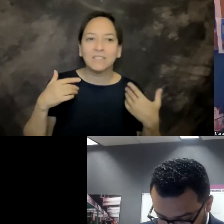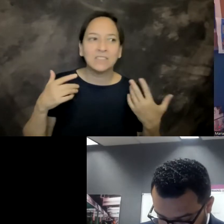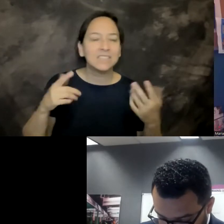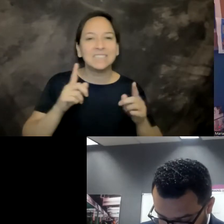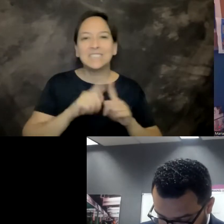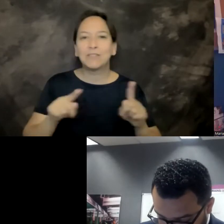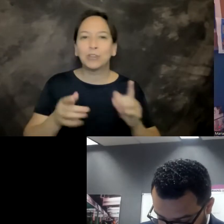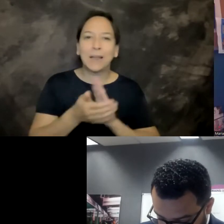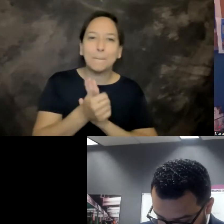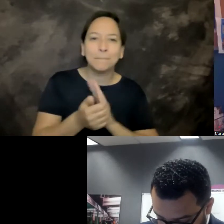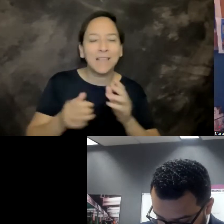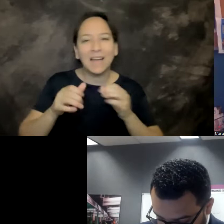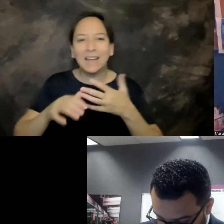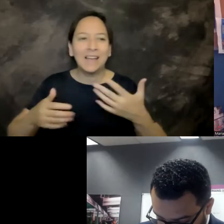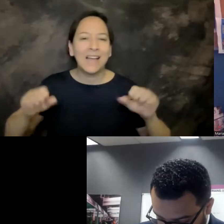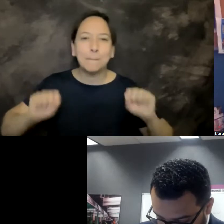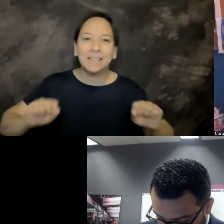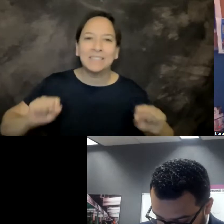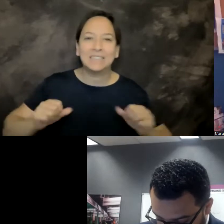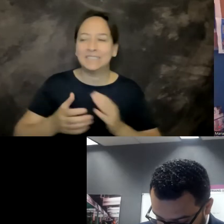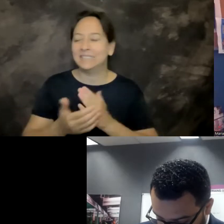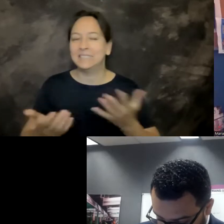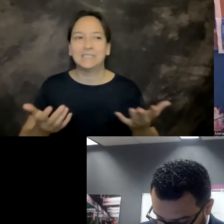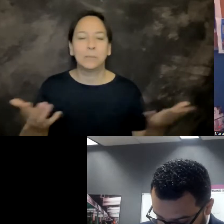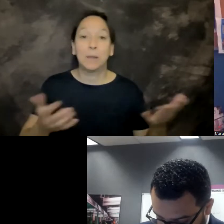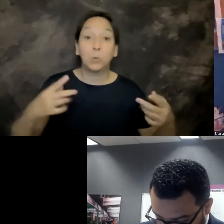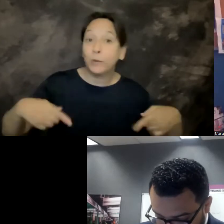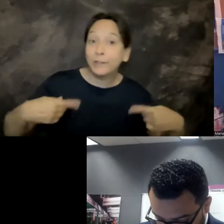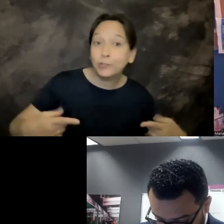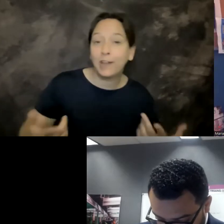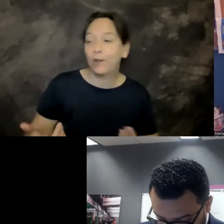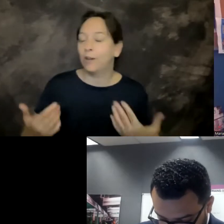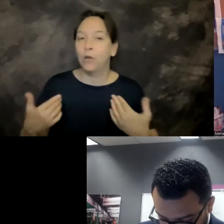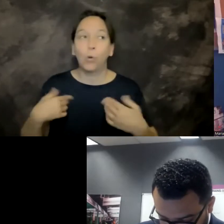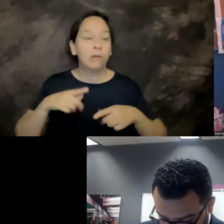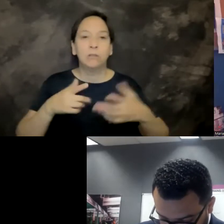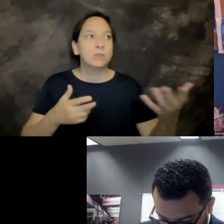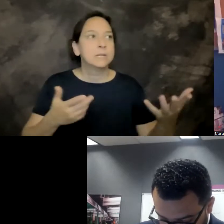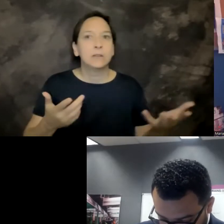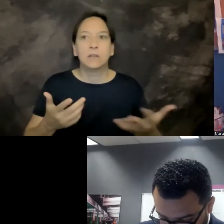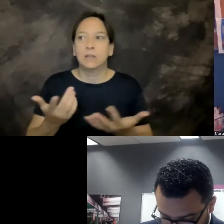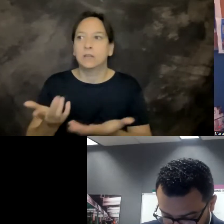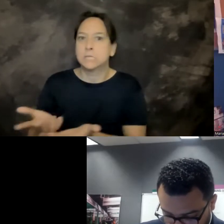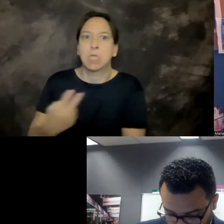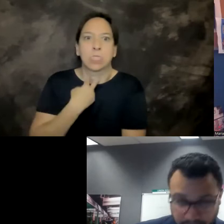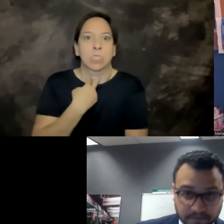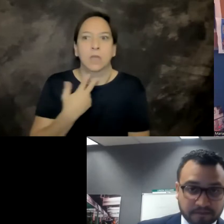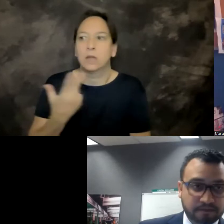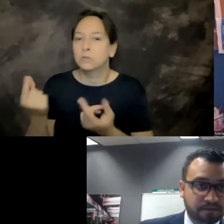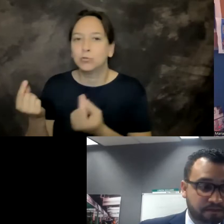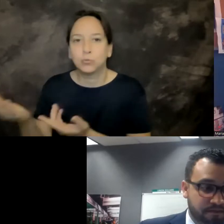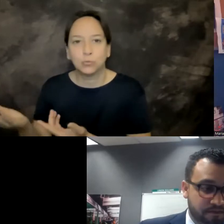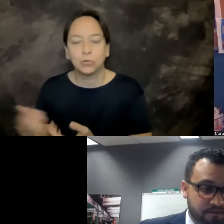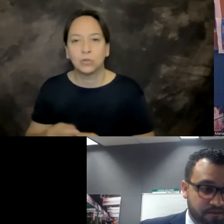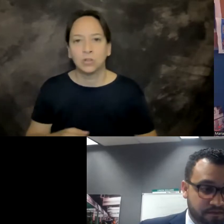abilities, whether that's people who are using wheelchairs, etc. And so can you talk a little bit more